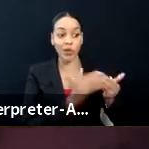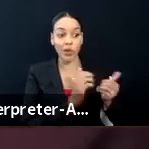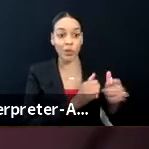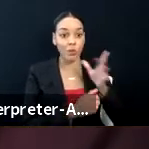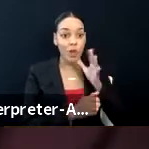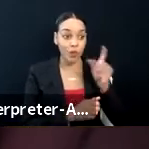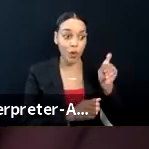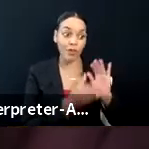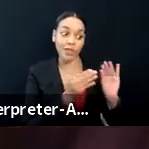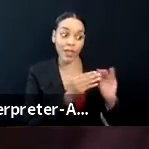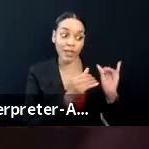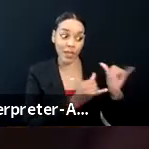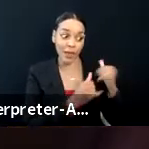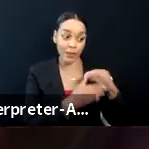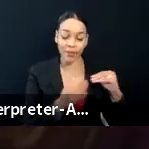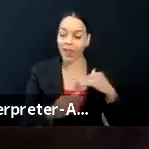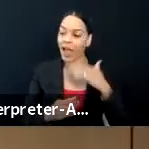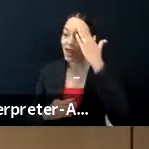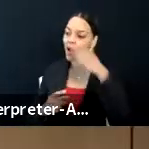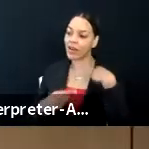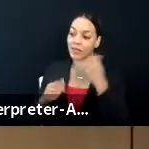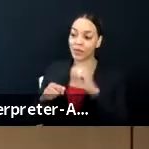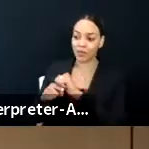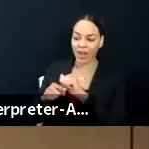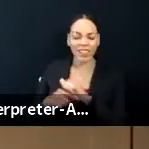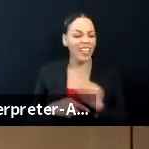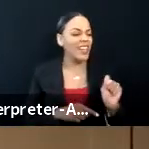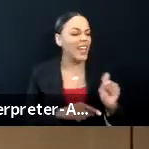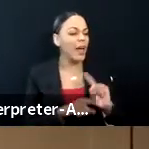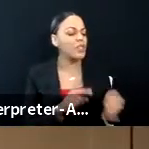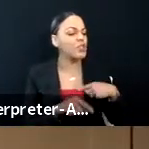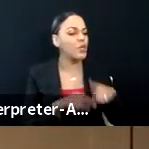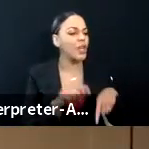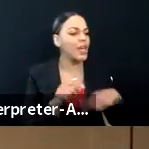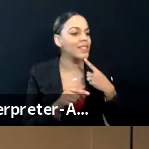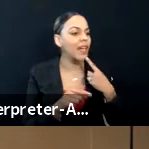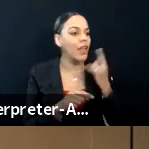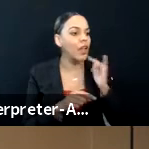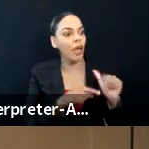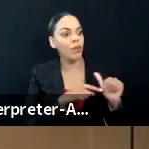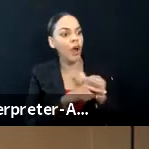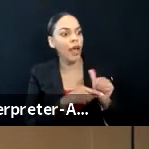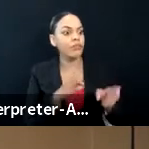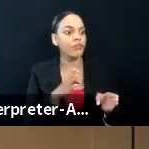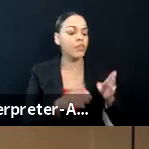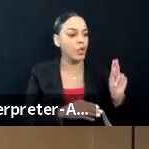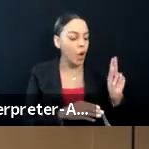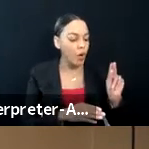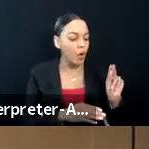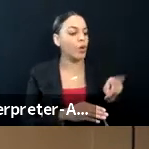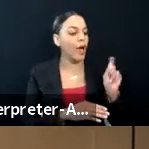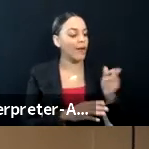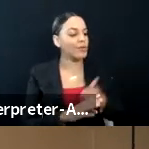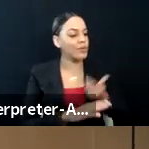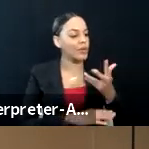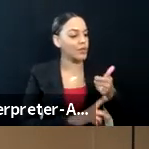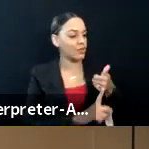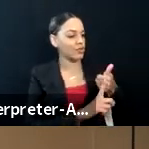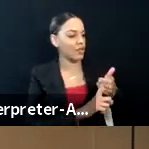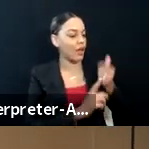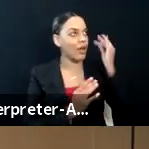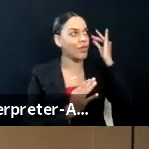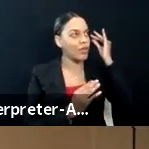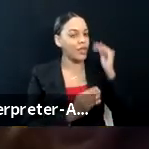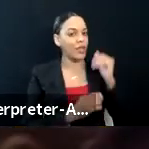say. I know. I've been practicing. Yeah, but you can't say it like you've been practicing or like I told you to say it. You gotta say it like you really been thinking